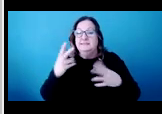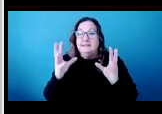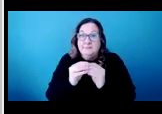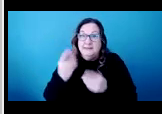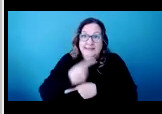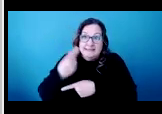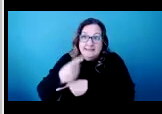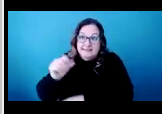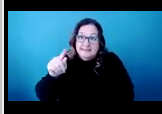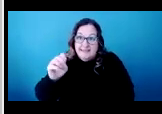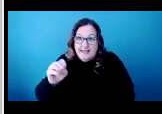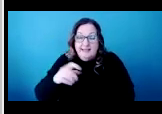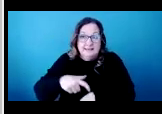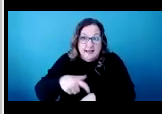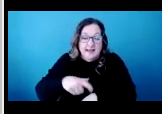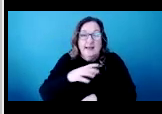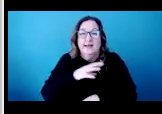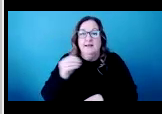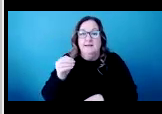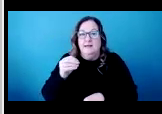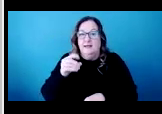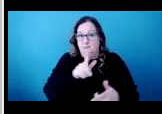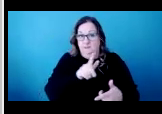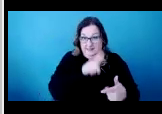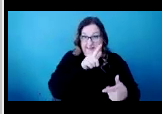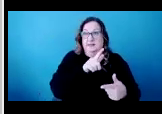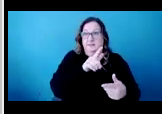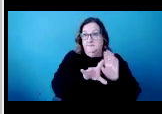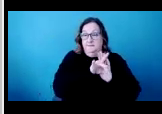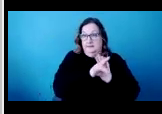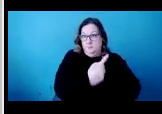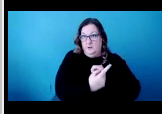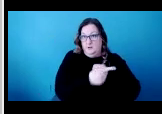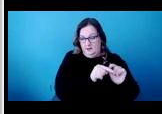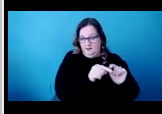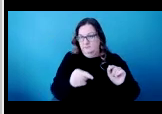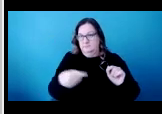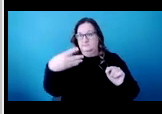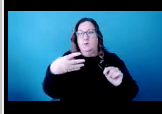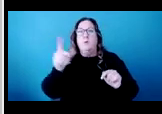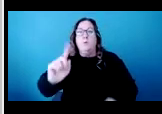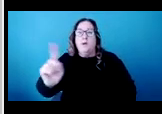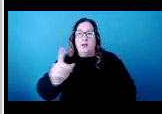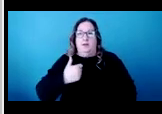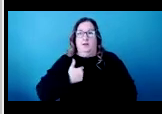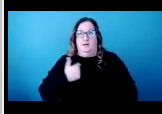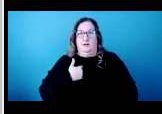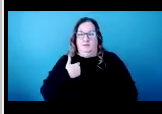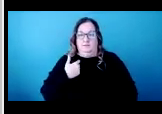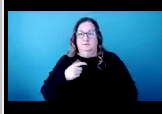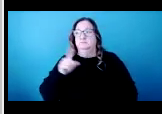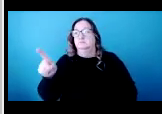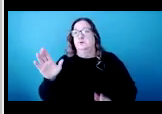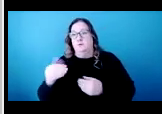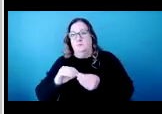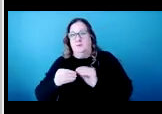days, times, and then whichever one you click on, it'll show you where it is. So room 30 in the House building,